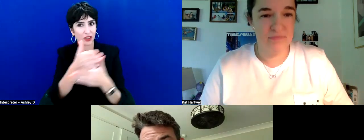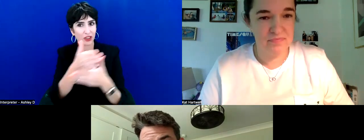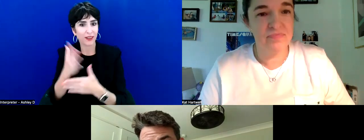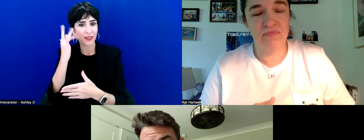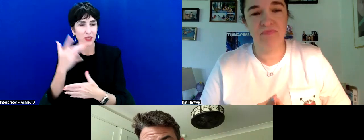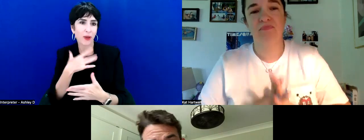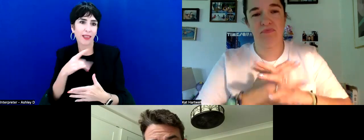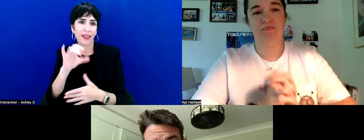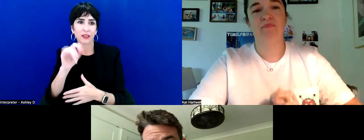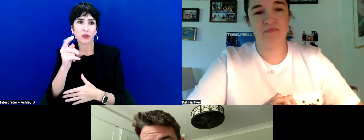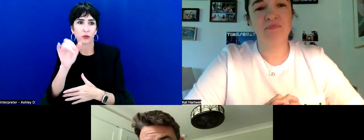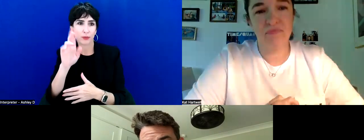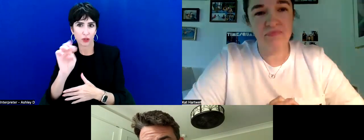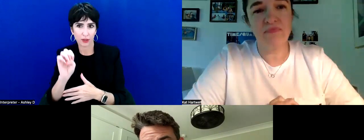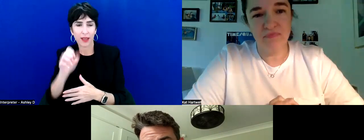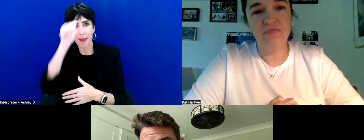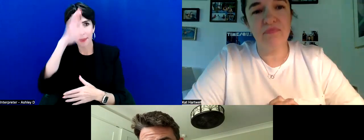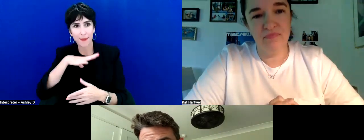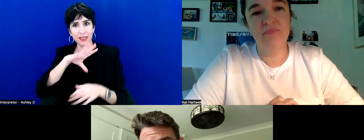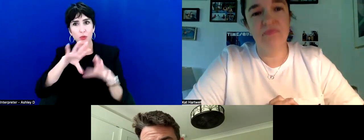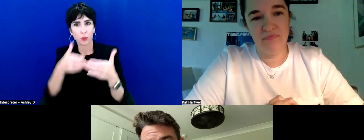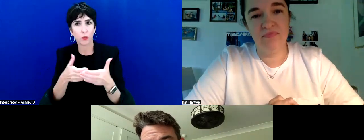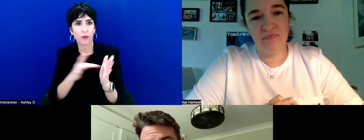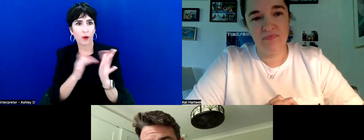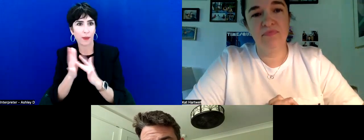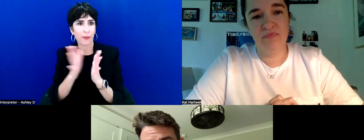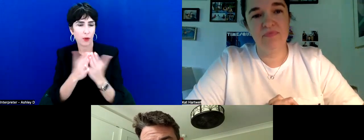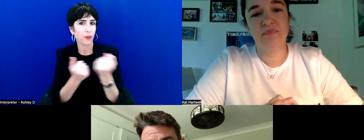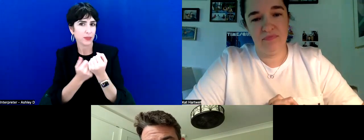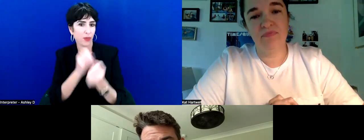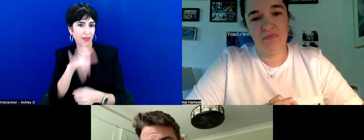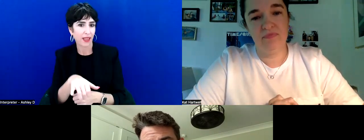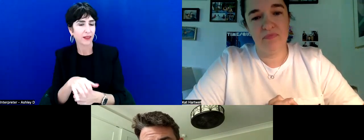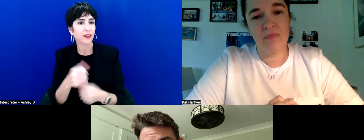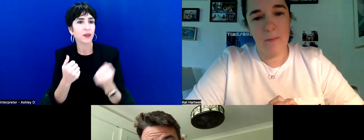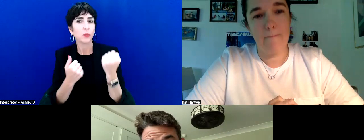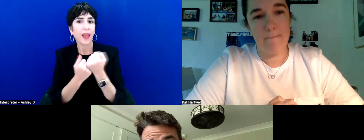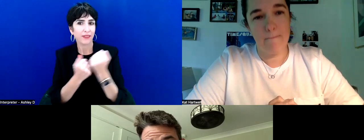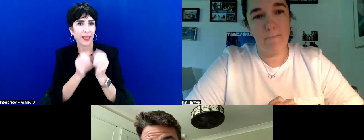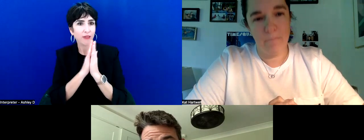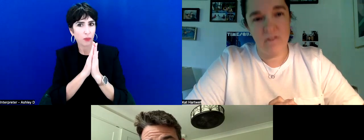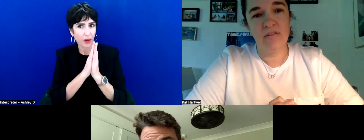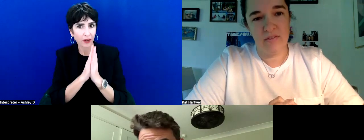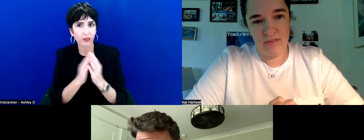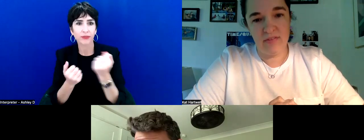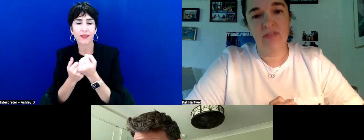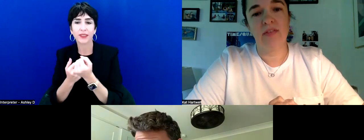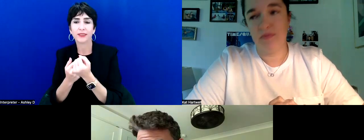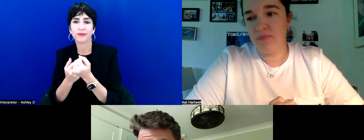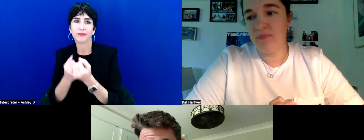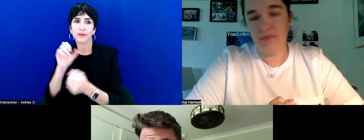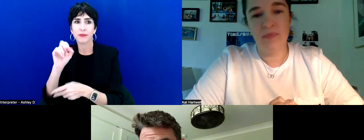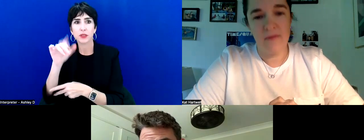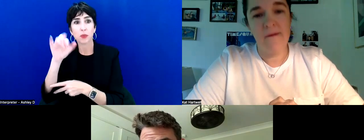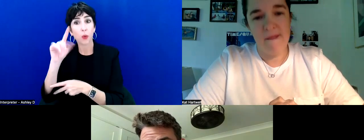learned from scripture. I have a men's group that I'm a part of, and that's what we're advocates for. We're advocates for prayer, for support, and for